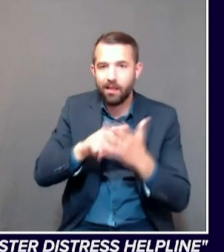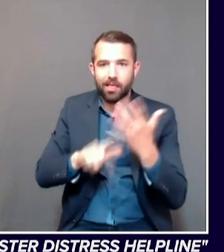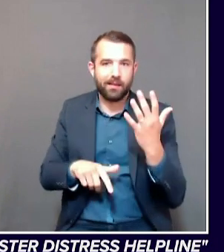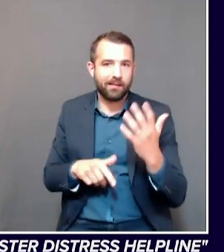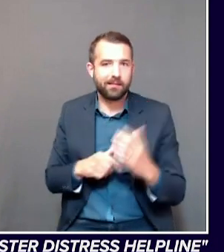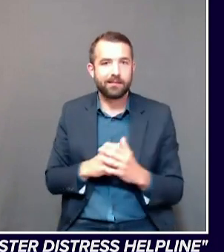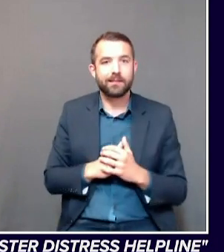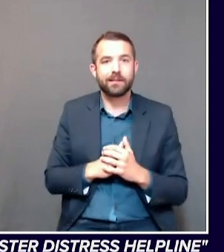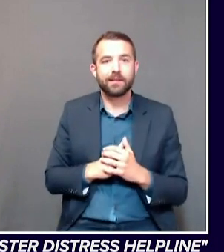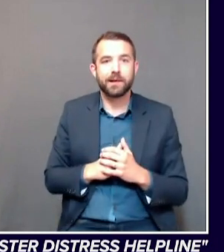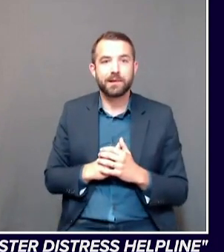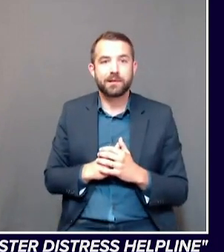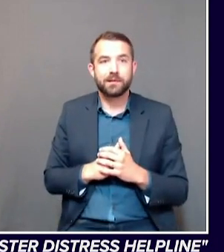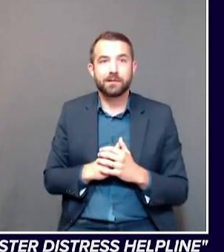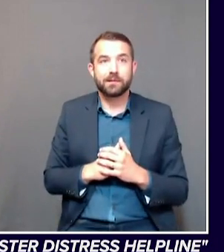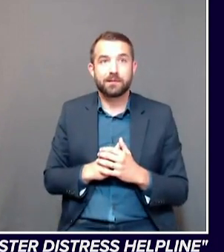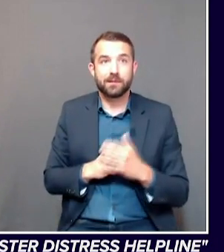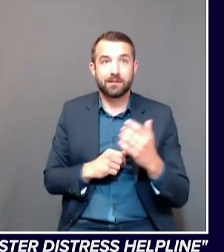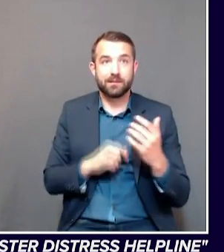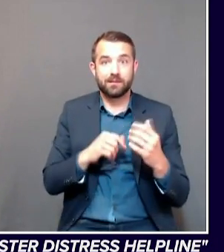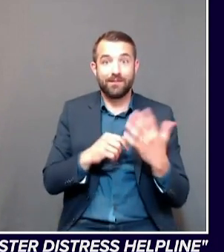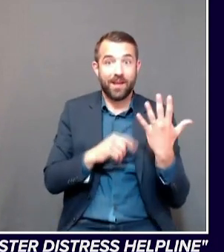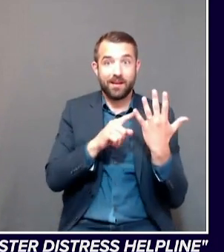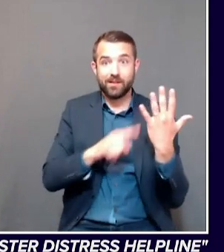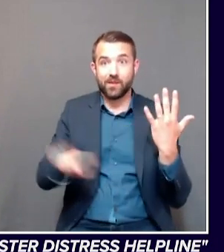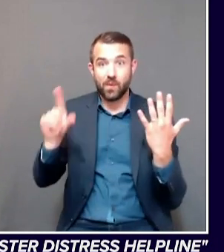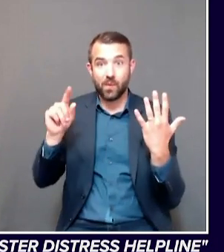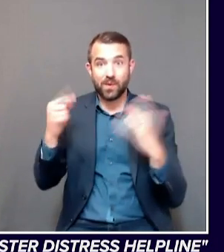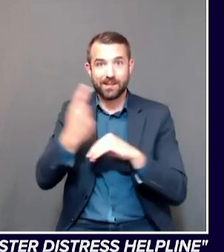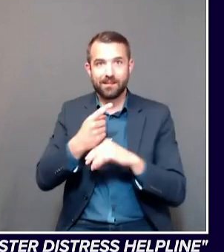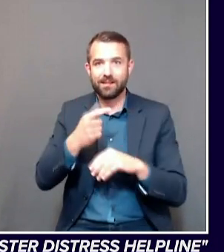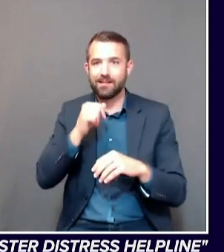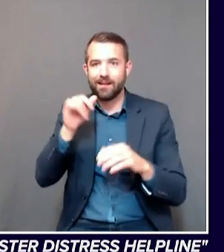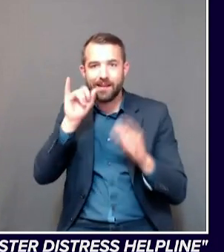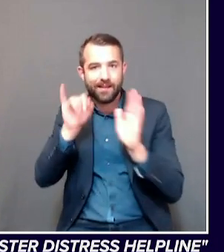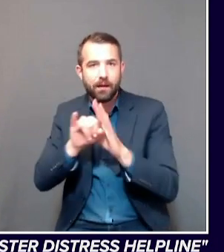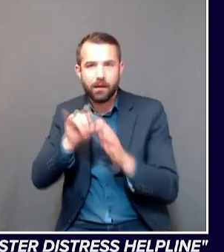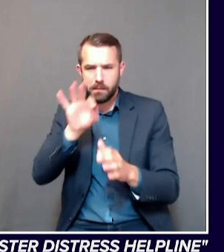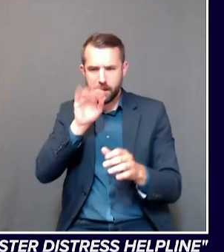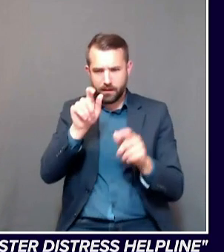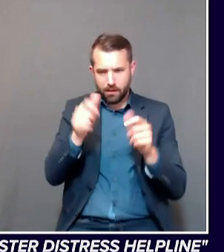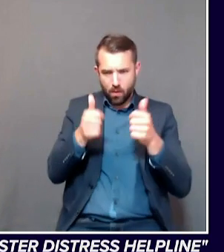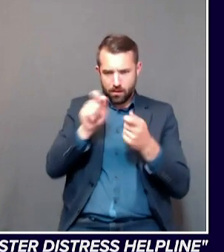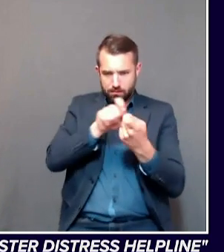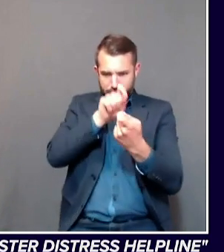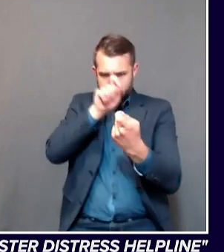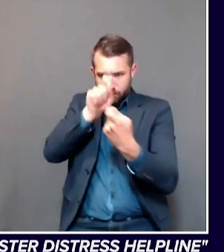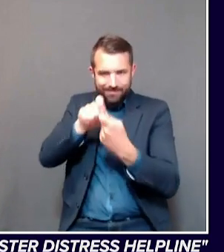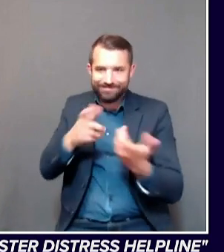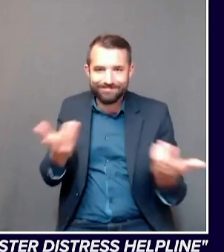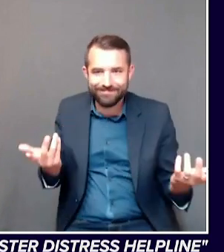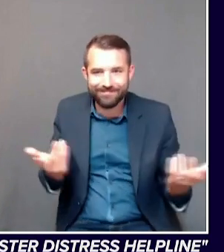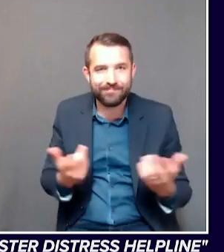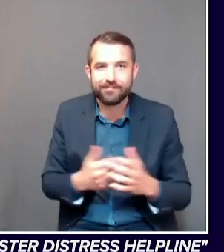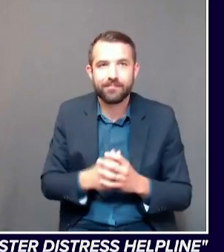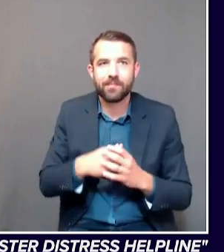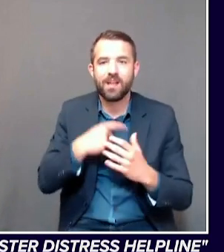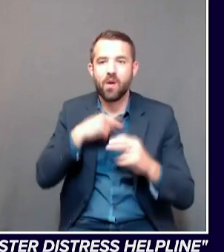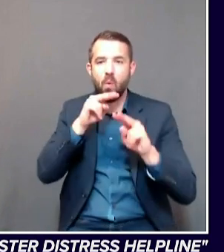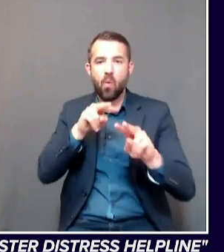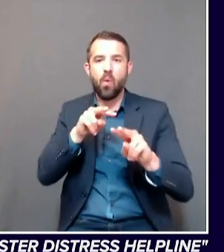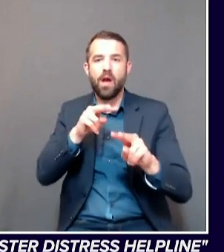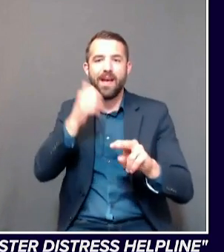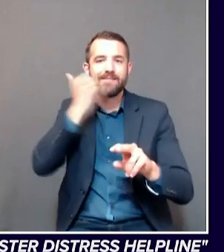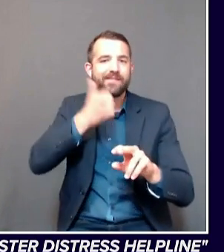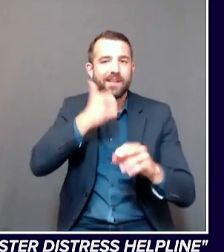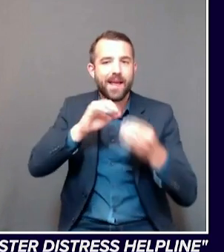number of days that we would look for in order to tie something to. We're always on the lookout for any increases, and then we look backwards to see